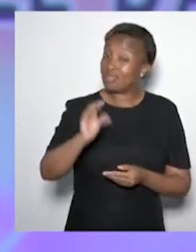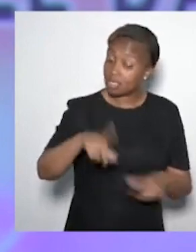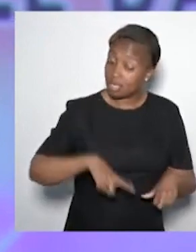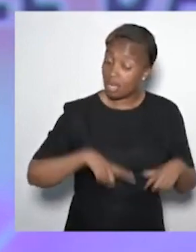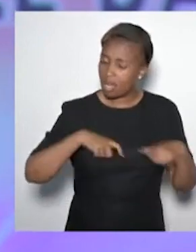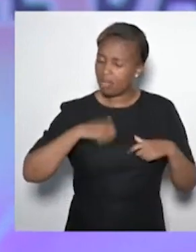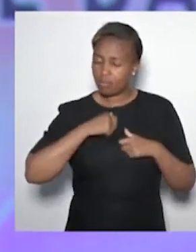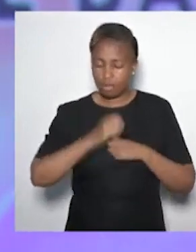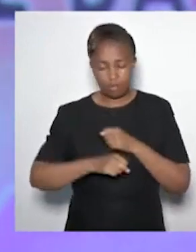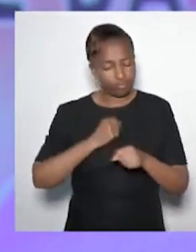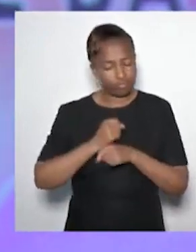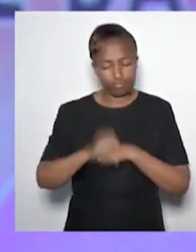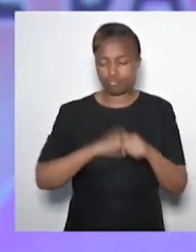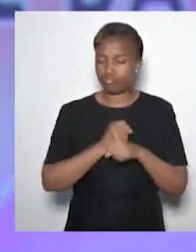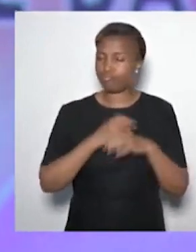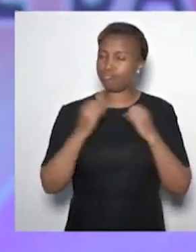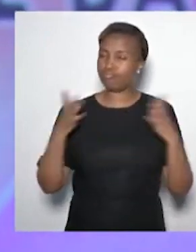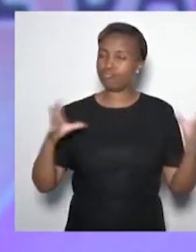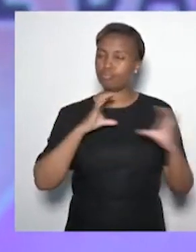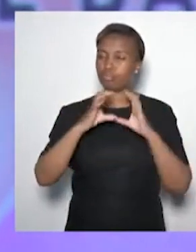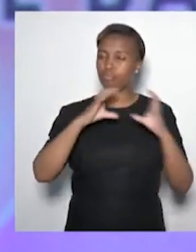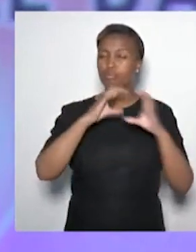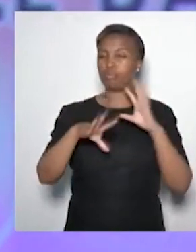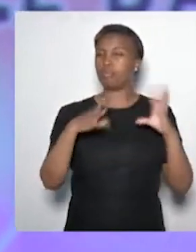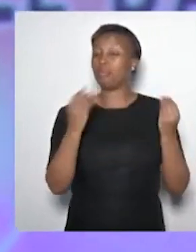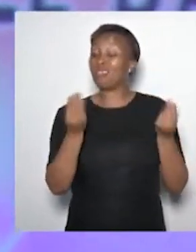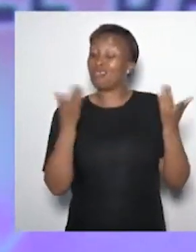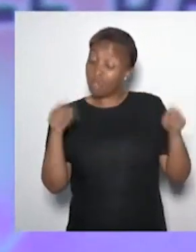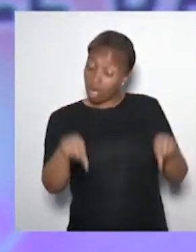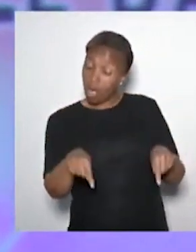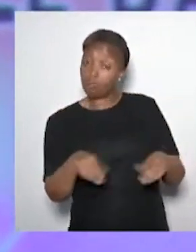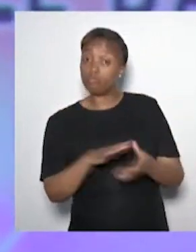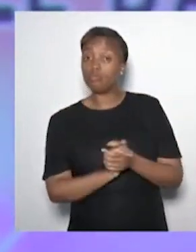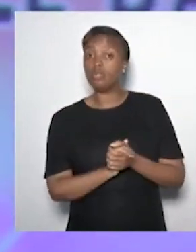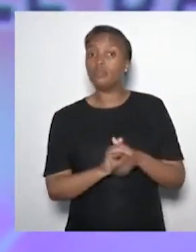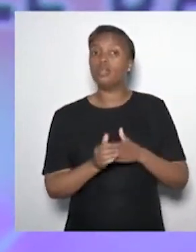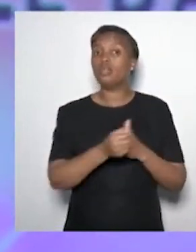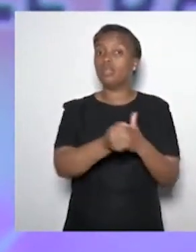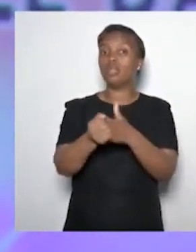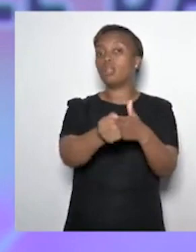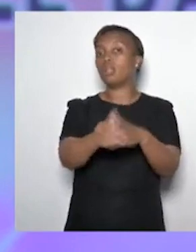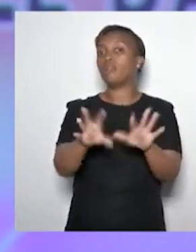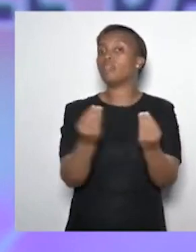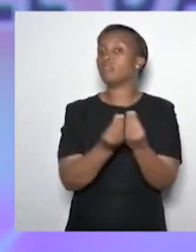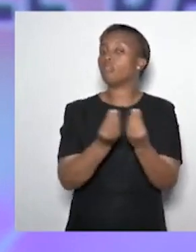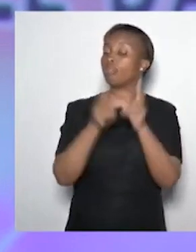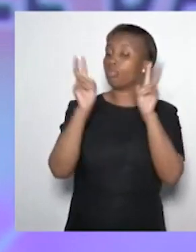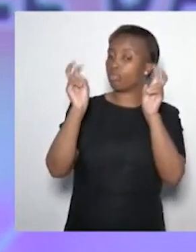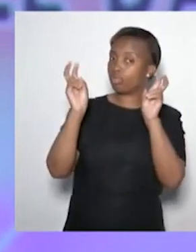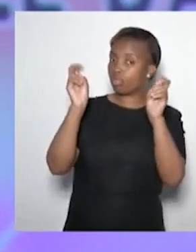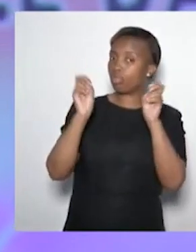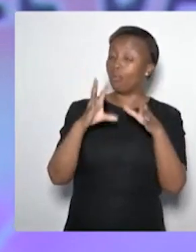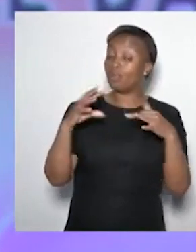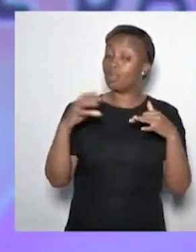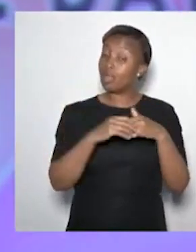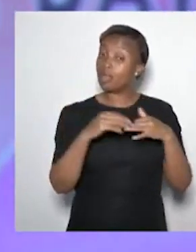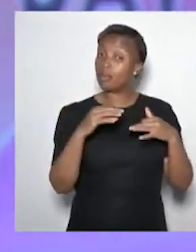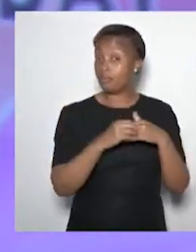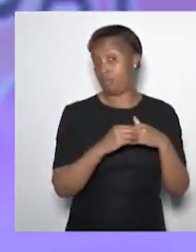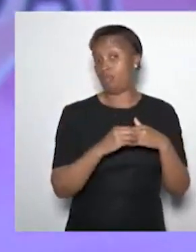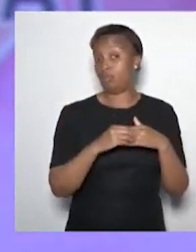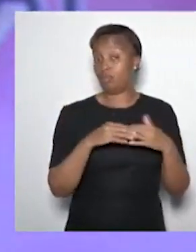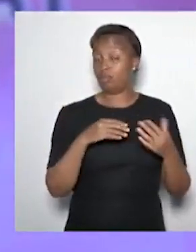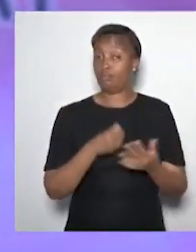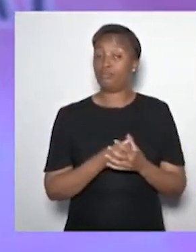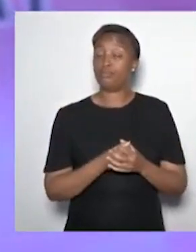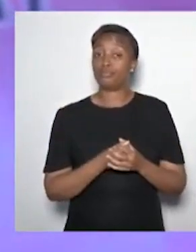years and years, we've had conversations, even now, about leadership issues. And I was glad even when I got married,